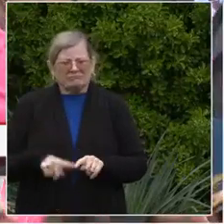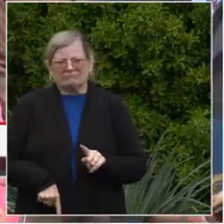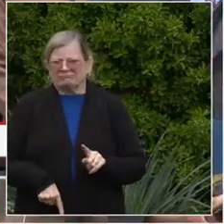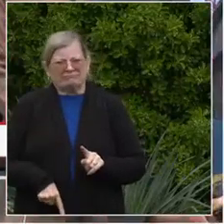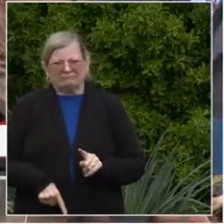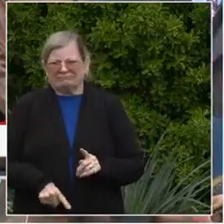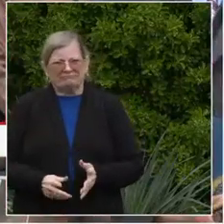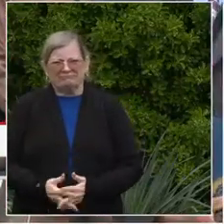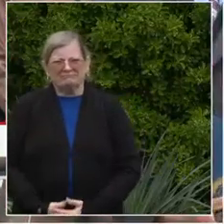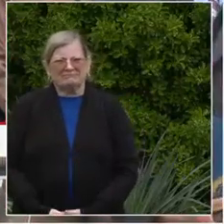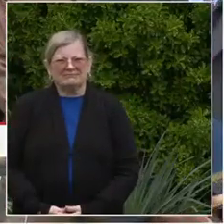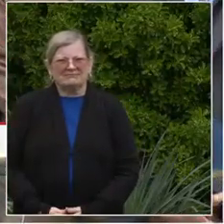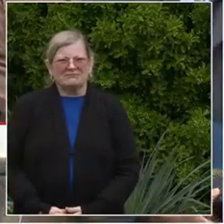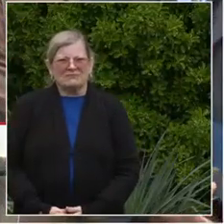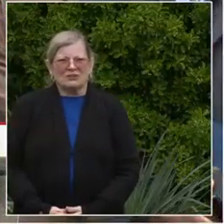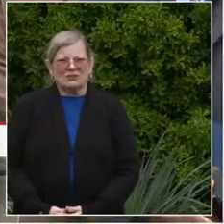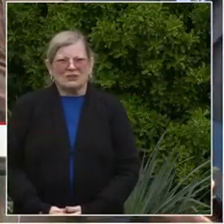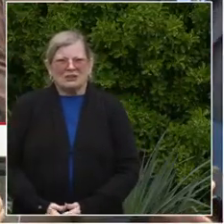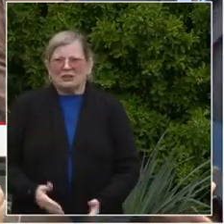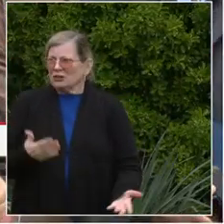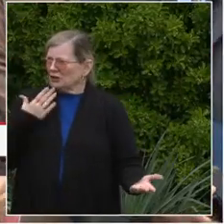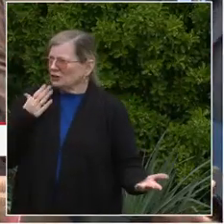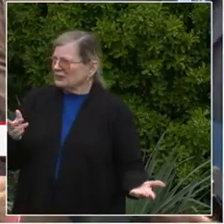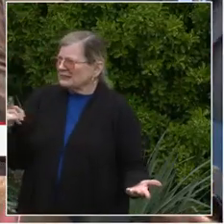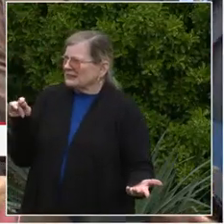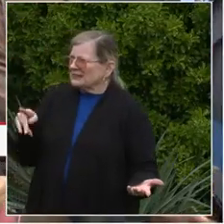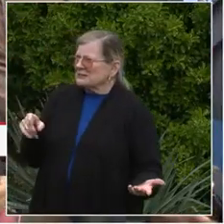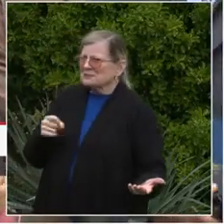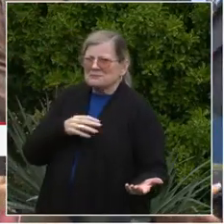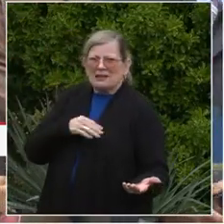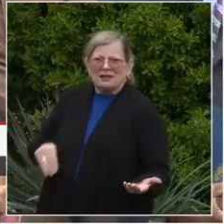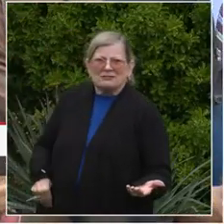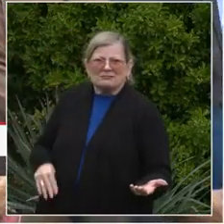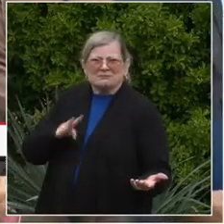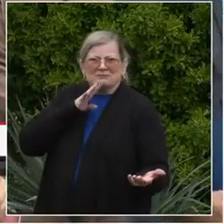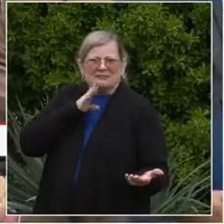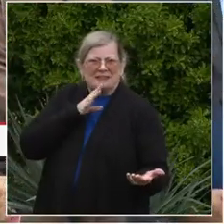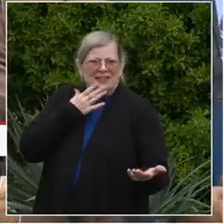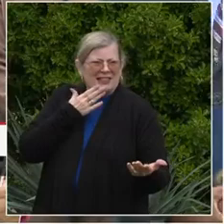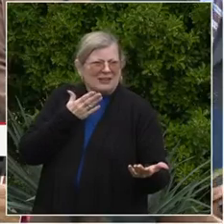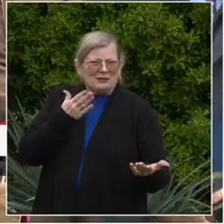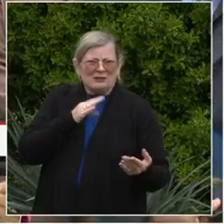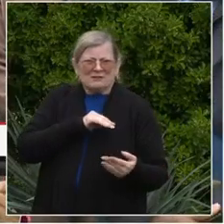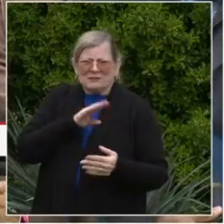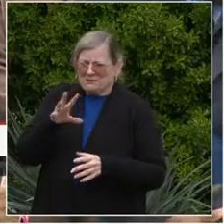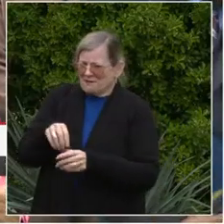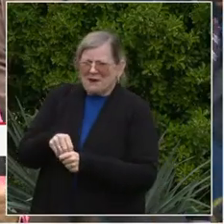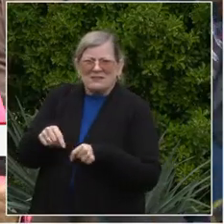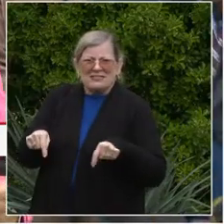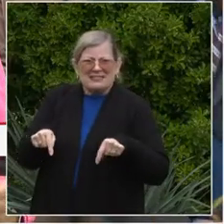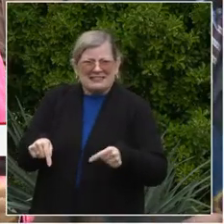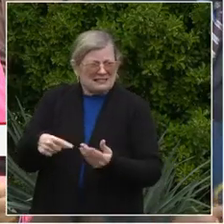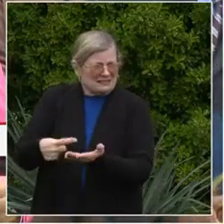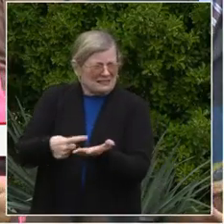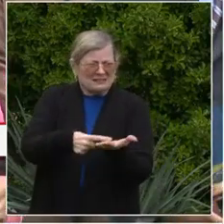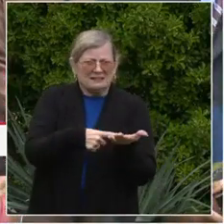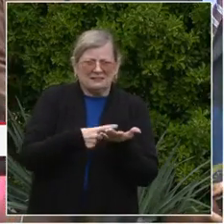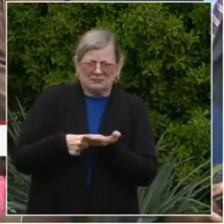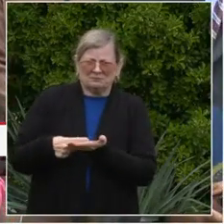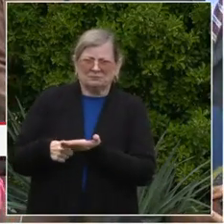Those were good tips. Good tips. So I want to thank everybody for being a part of this discussion